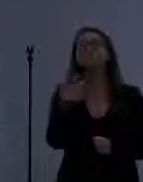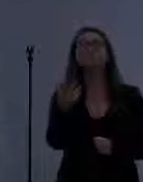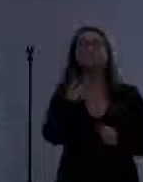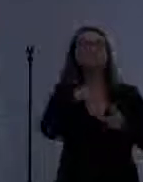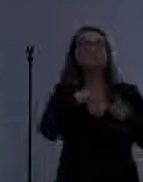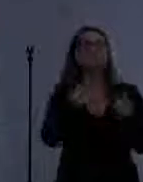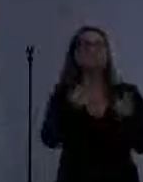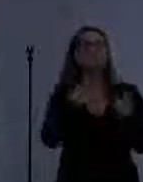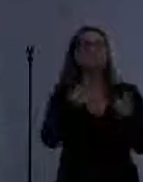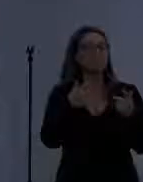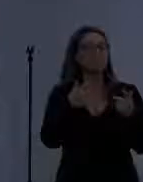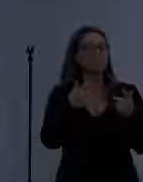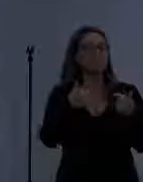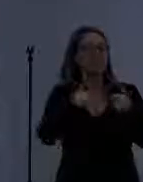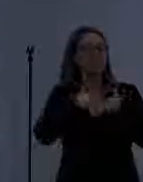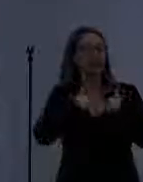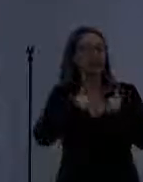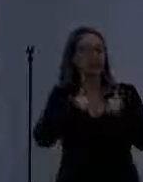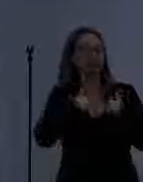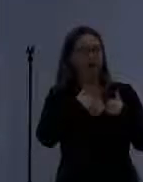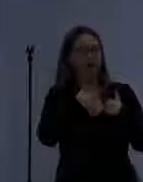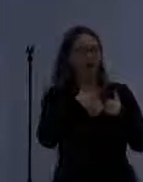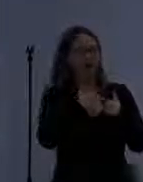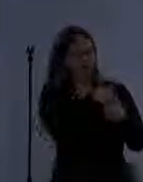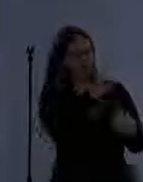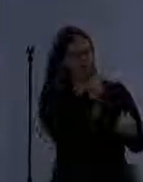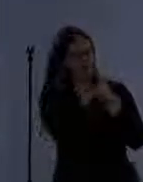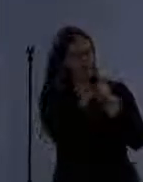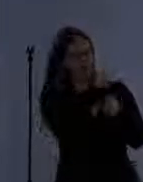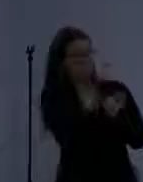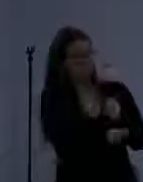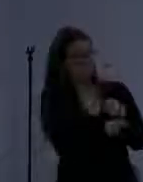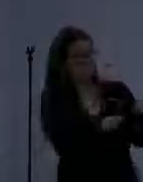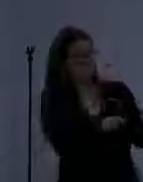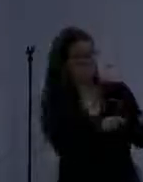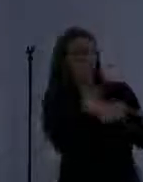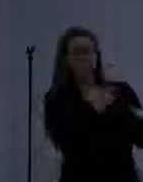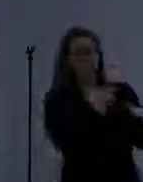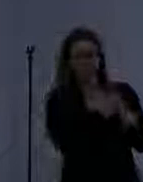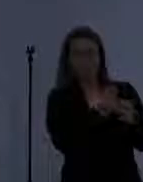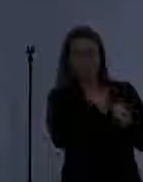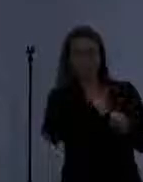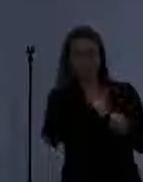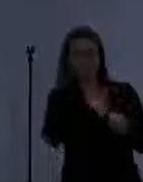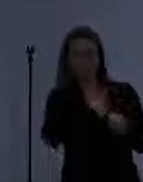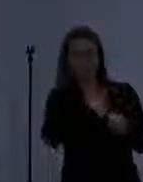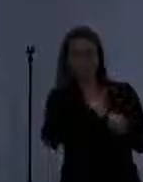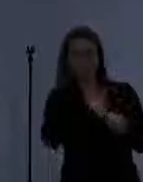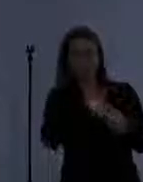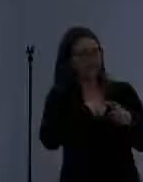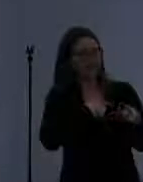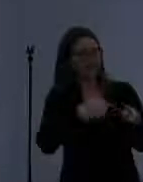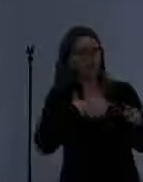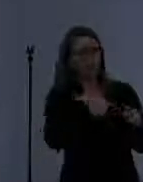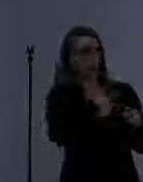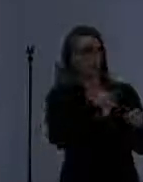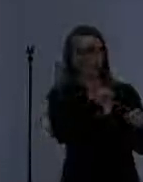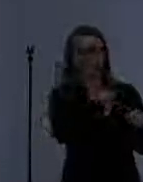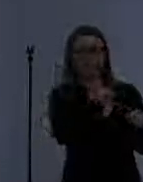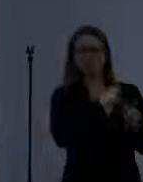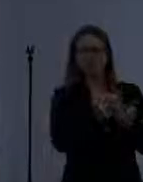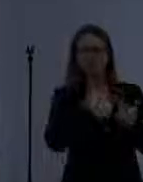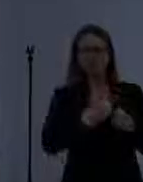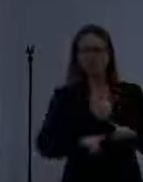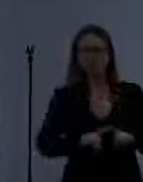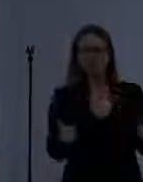that I wouldn't want a support person that works with me to be treating me differently or